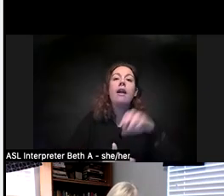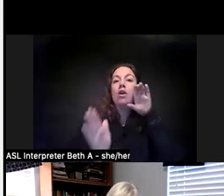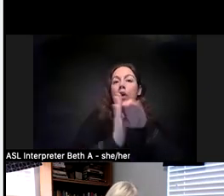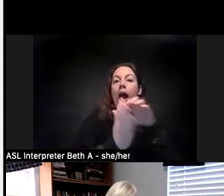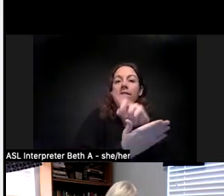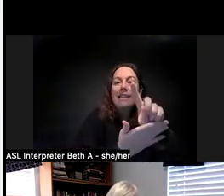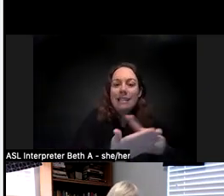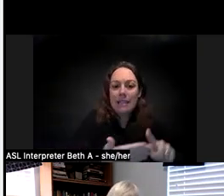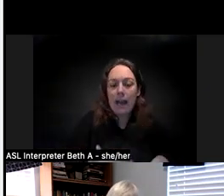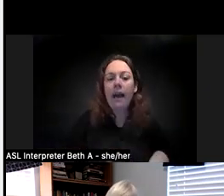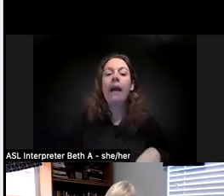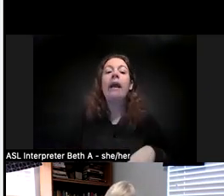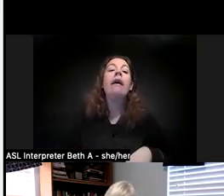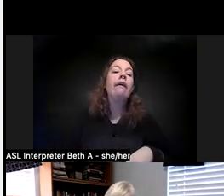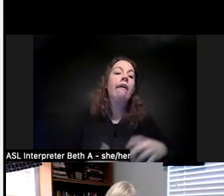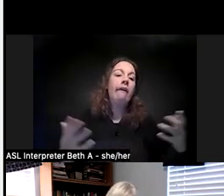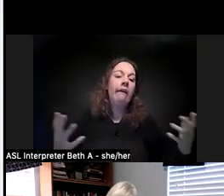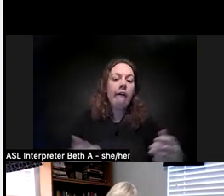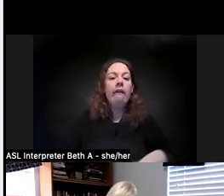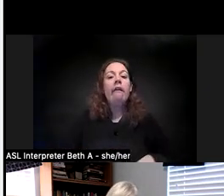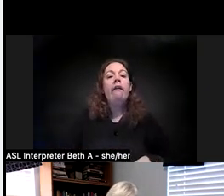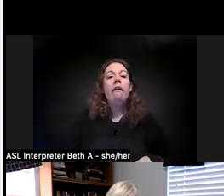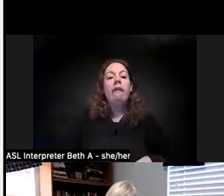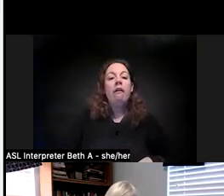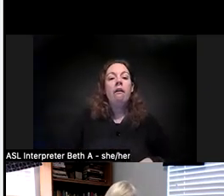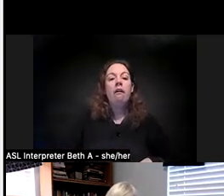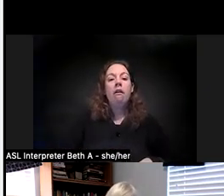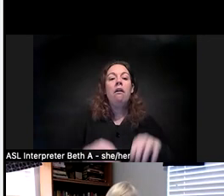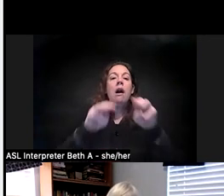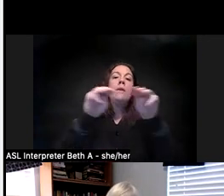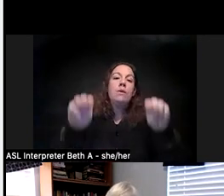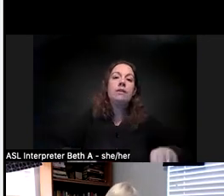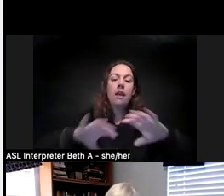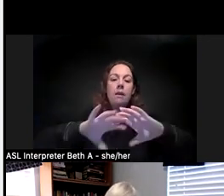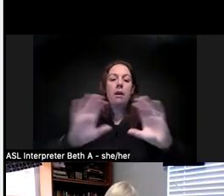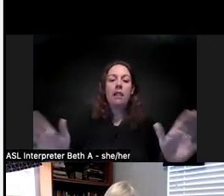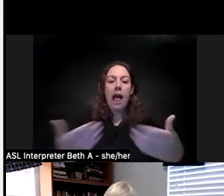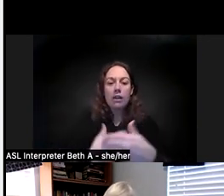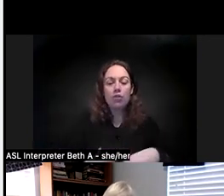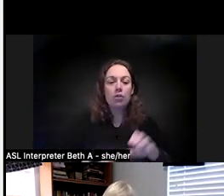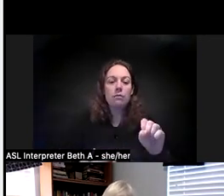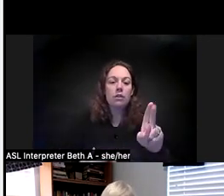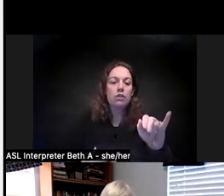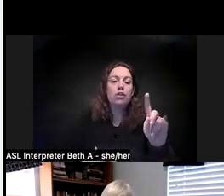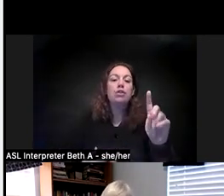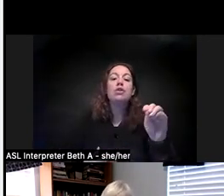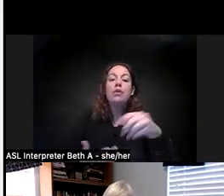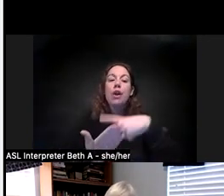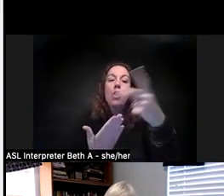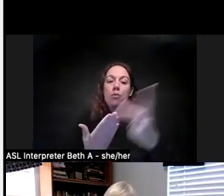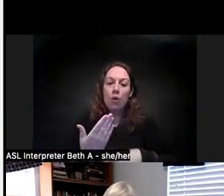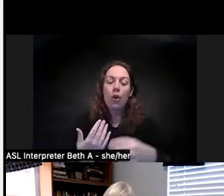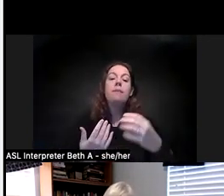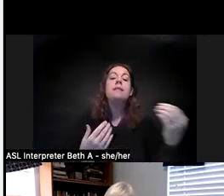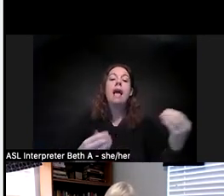digital interactive, museum classroom and studio programs, and also video conferencing, as we have a